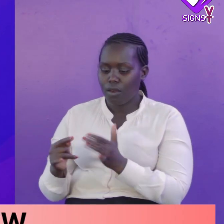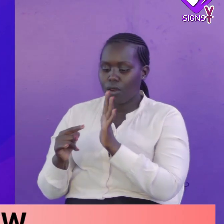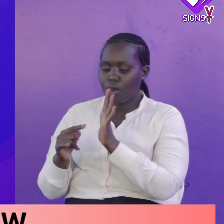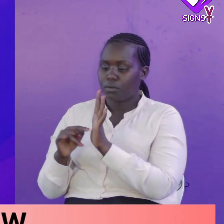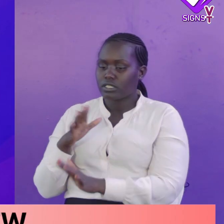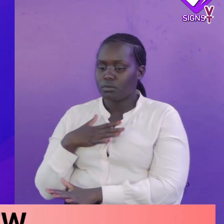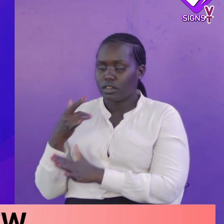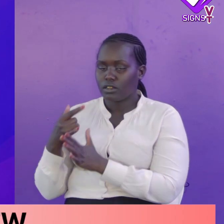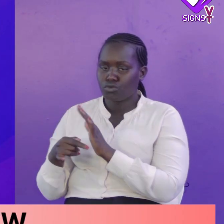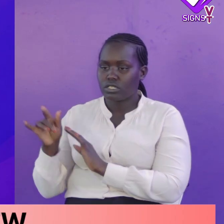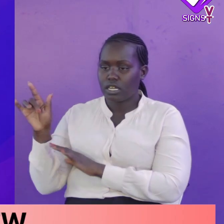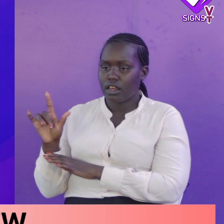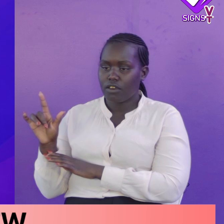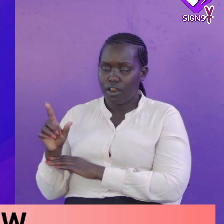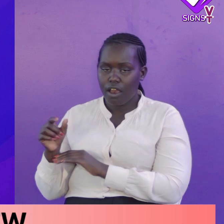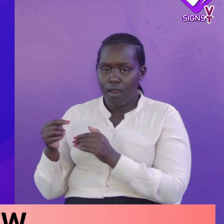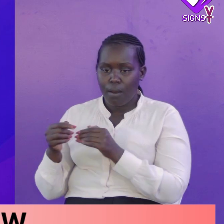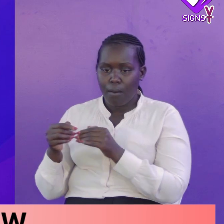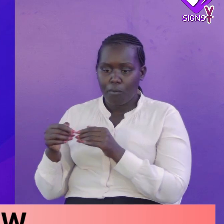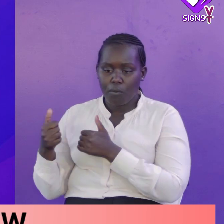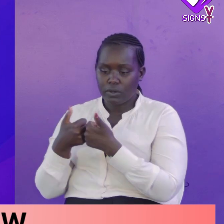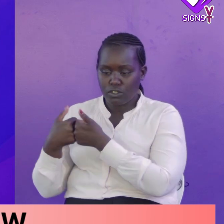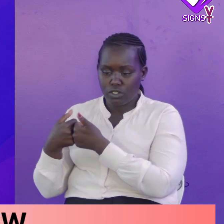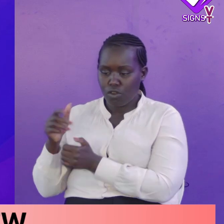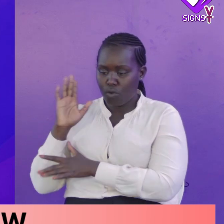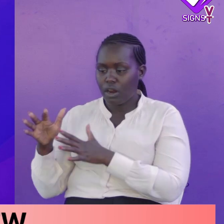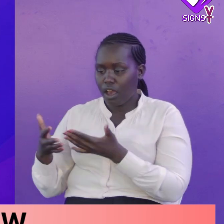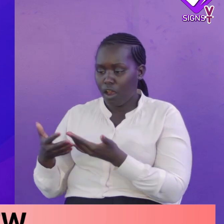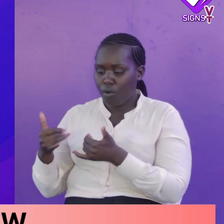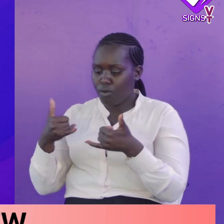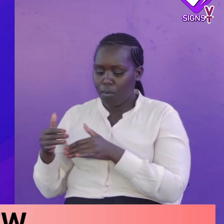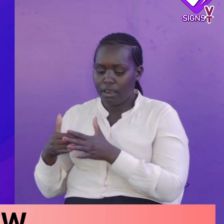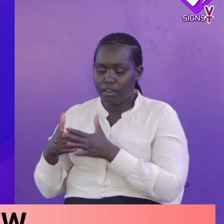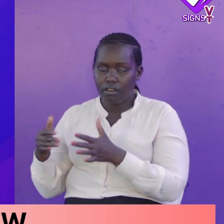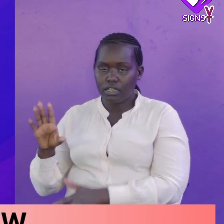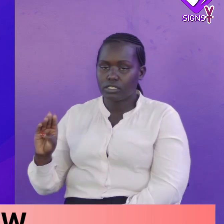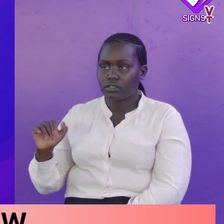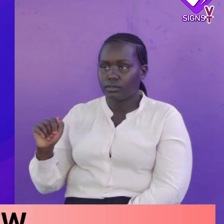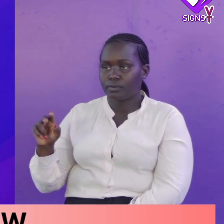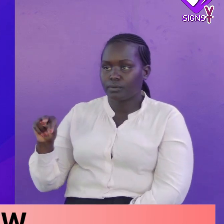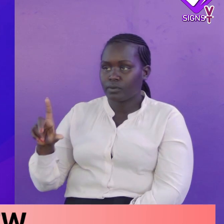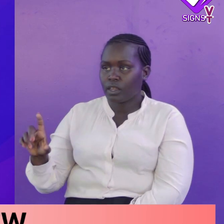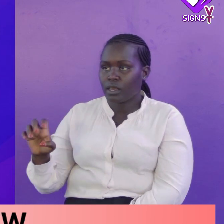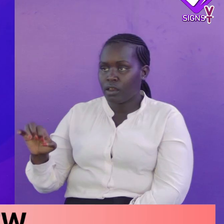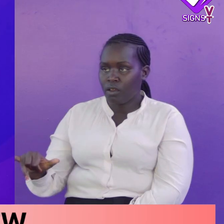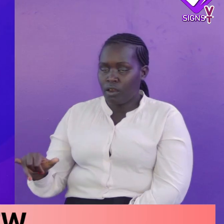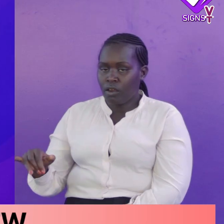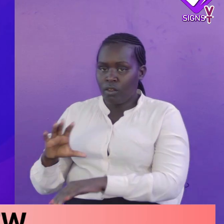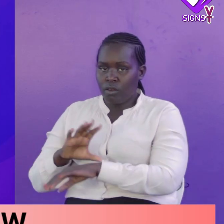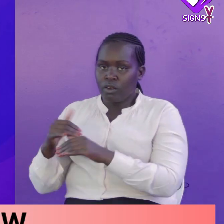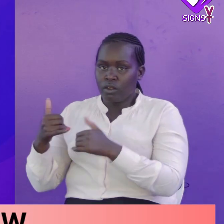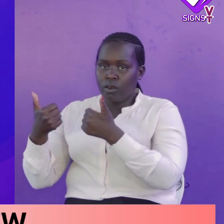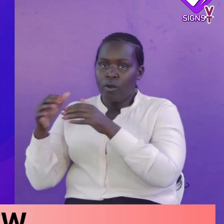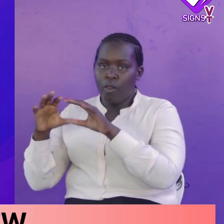this. Liverpool will struggle because the way they were playing against Burnley, they were possessing the ball, but they don't